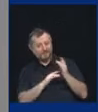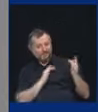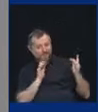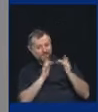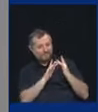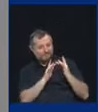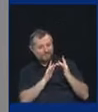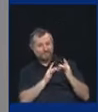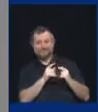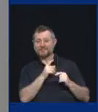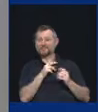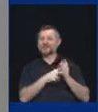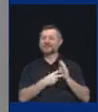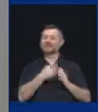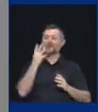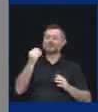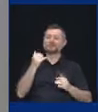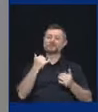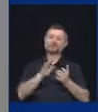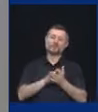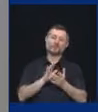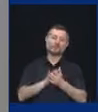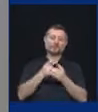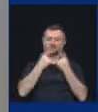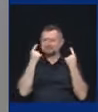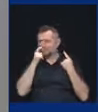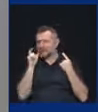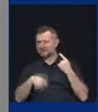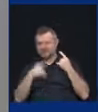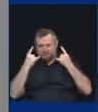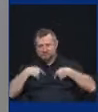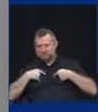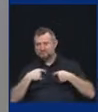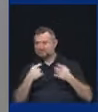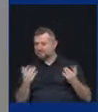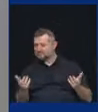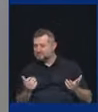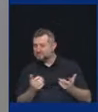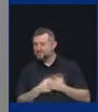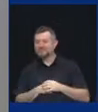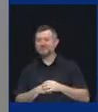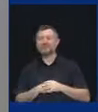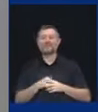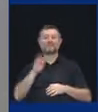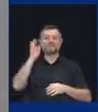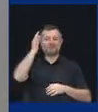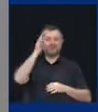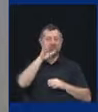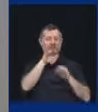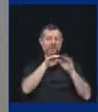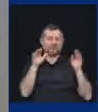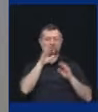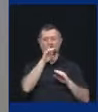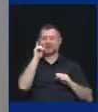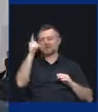masks outdoors for the kids in school, and they are looking at what they want to do for at a federal level, but they don't have an answer at this point